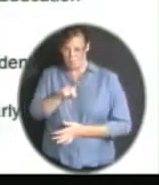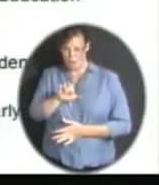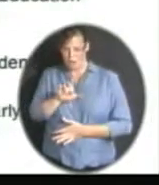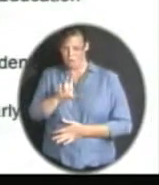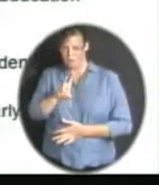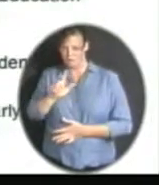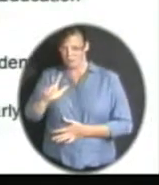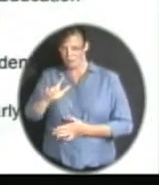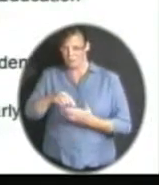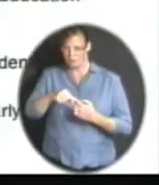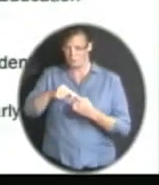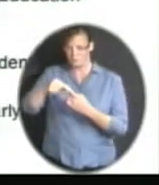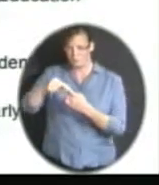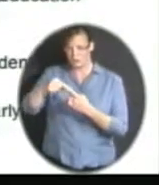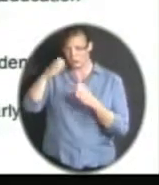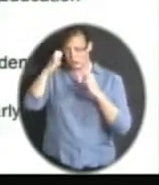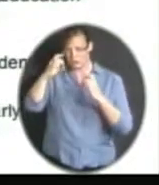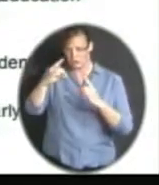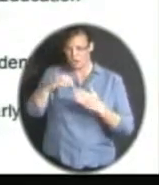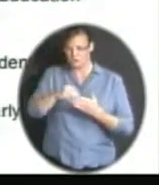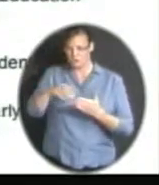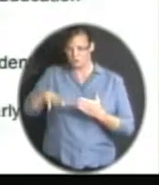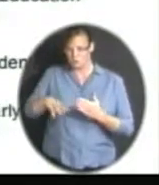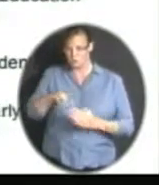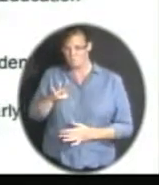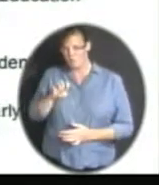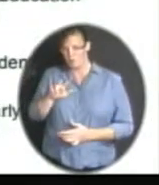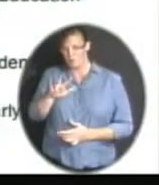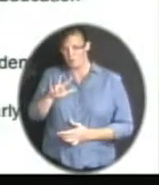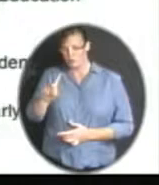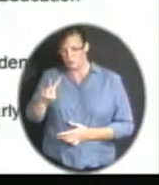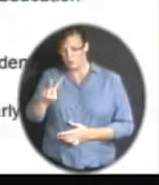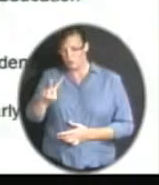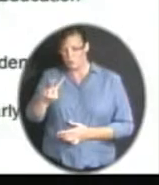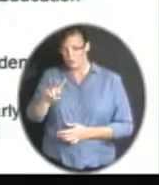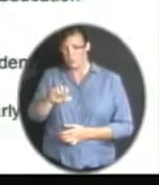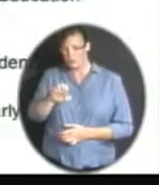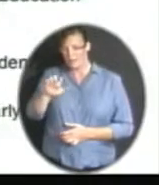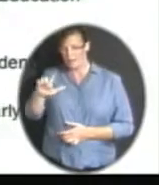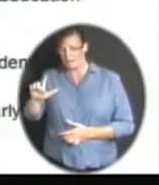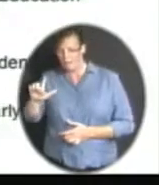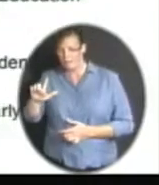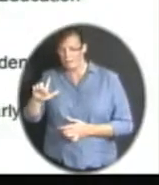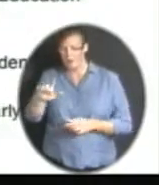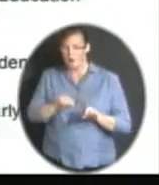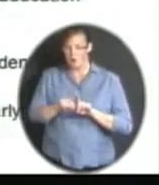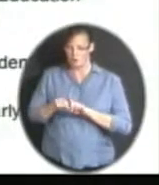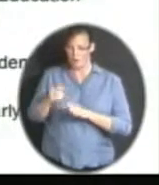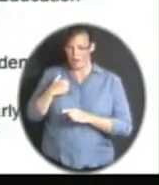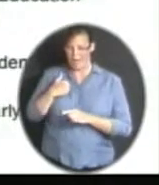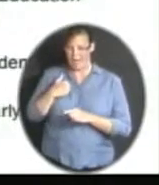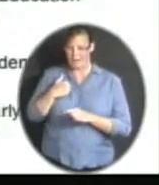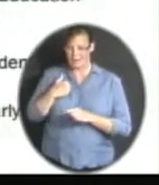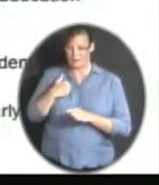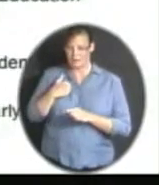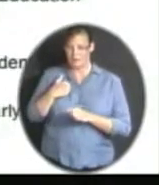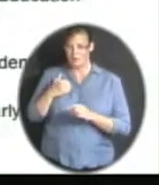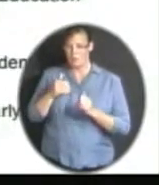173 were special education students, 432 were ELL students, and we also had, in addition to